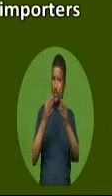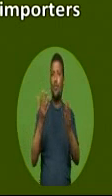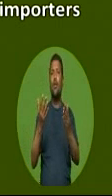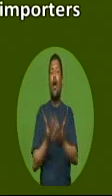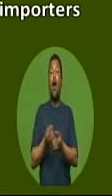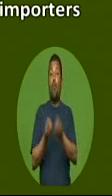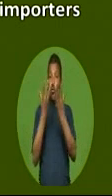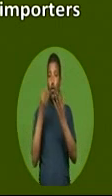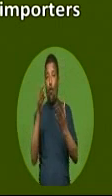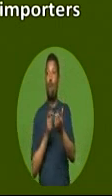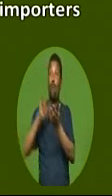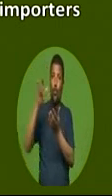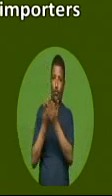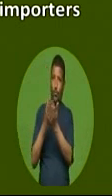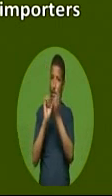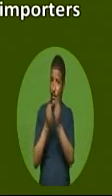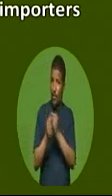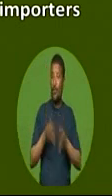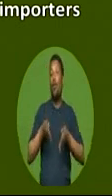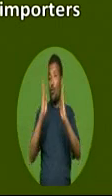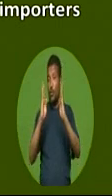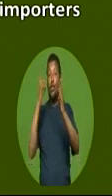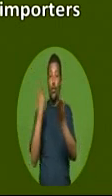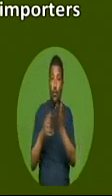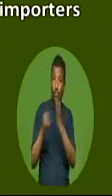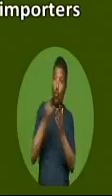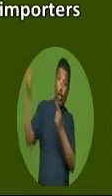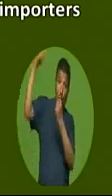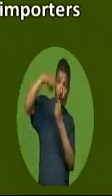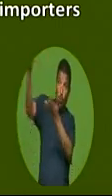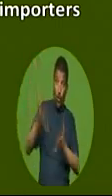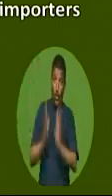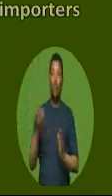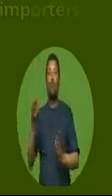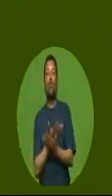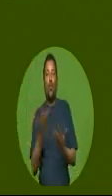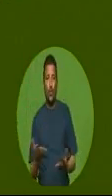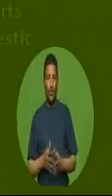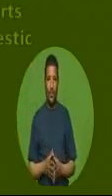amount of foreign currencies it allows to importers of the good.